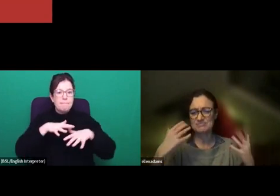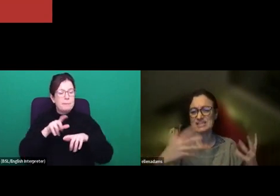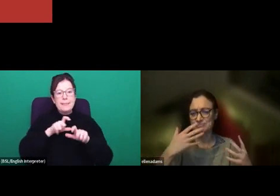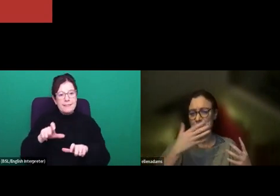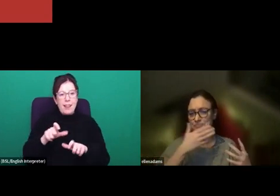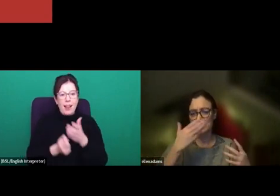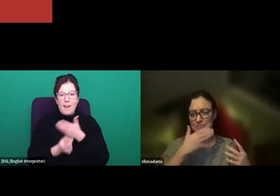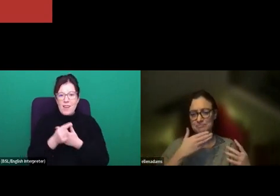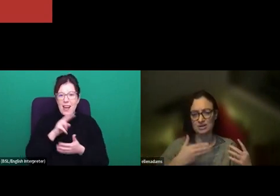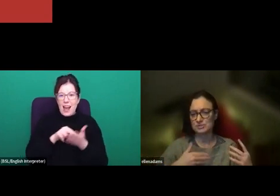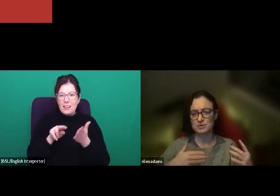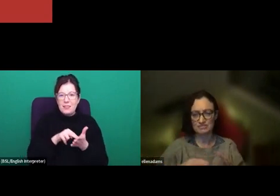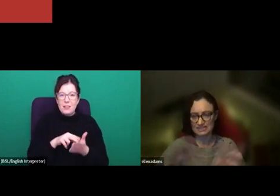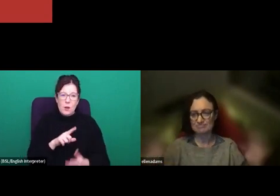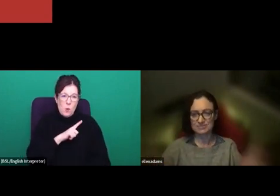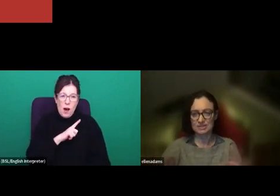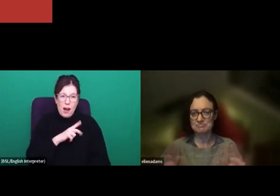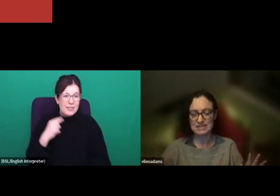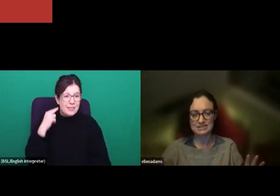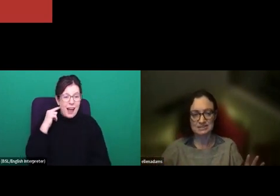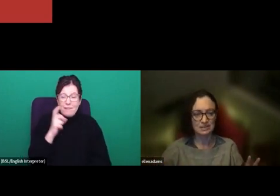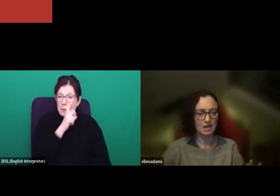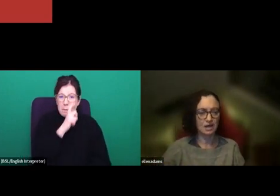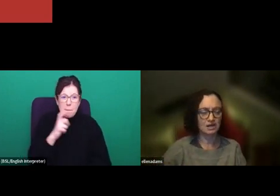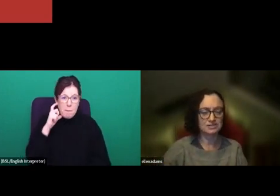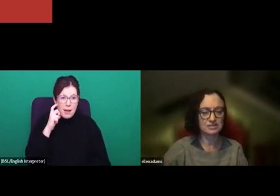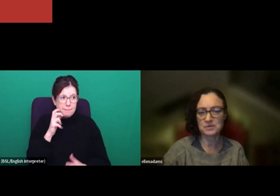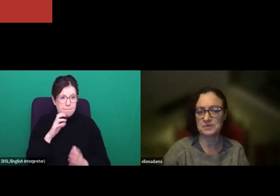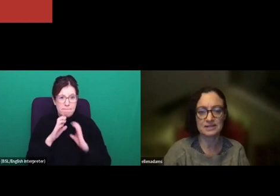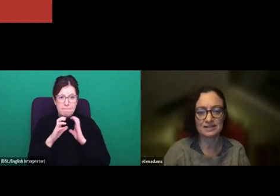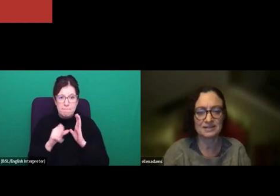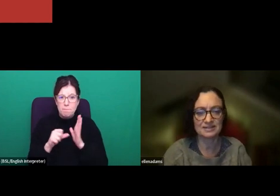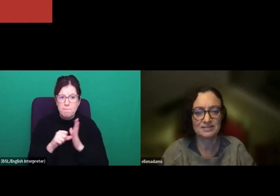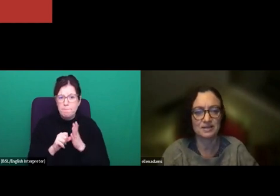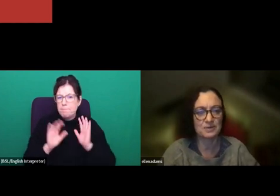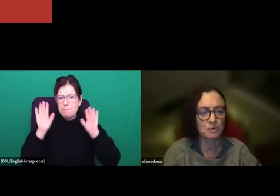as deaf people and mask wearing don't mix,